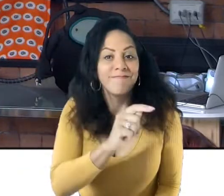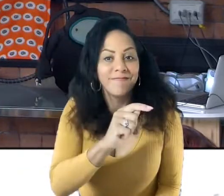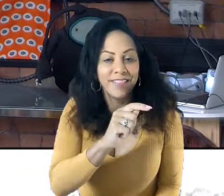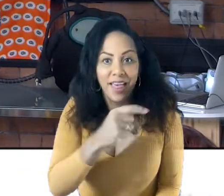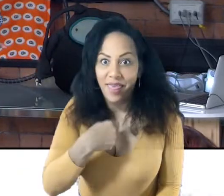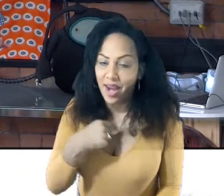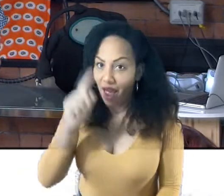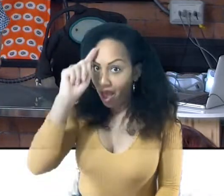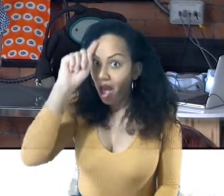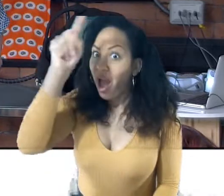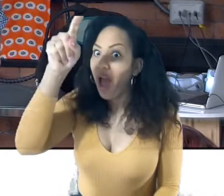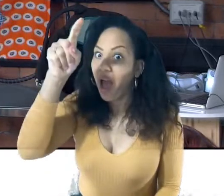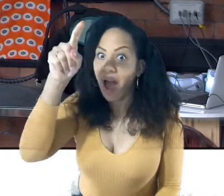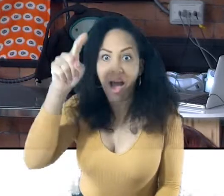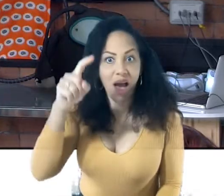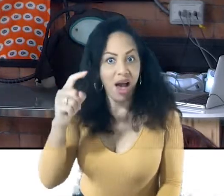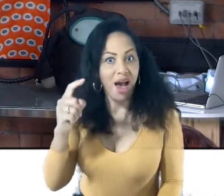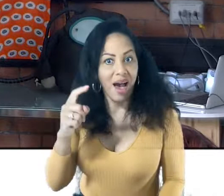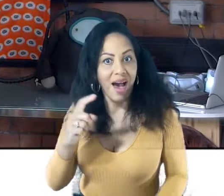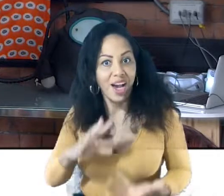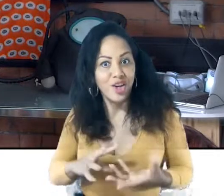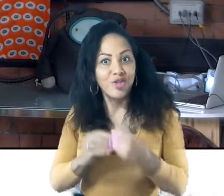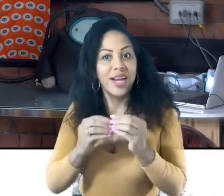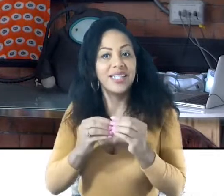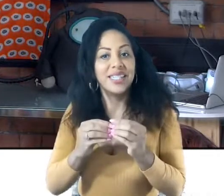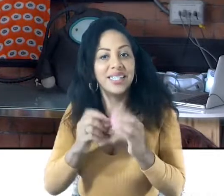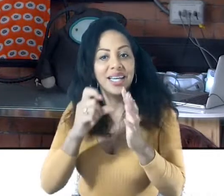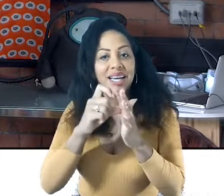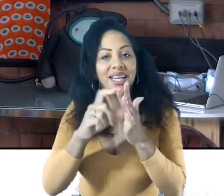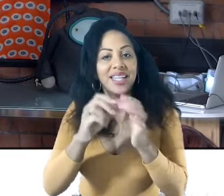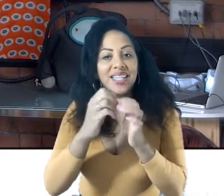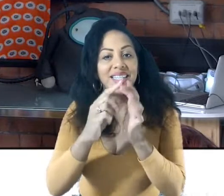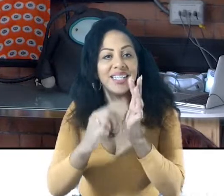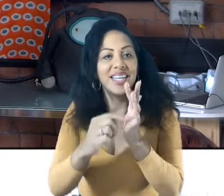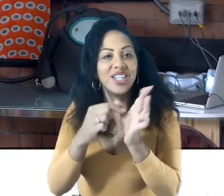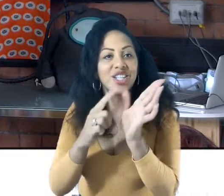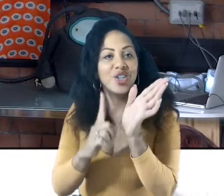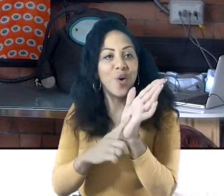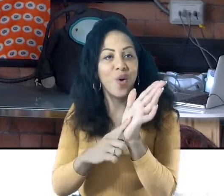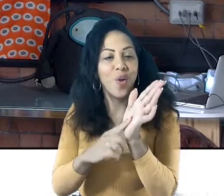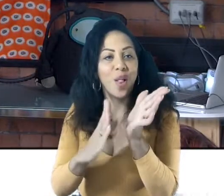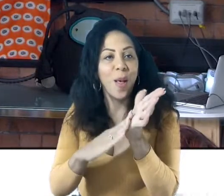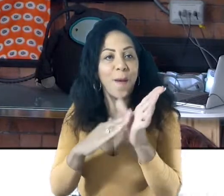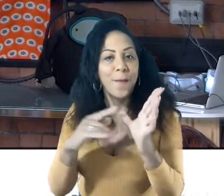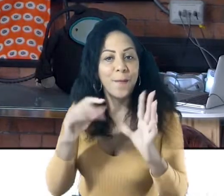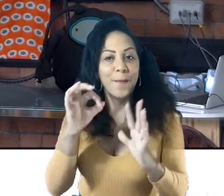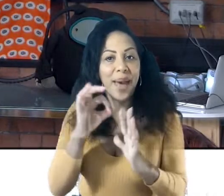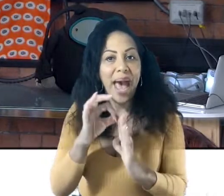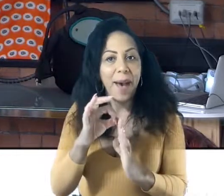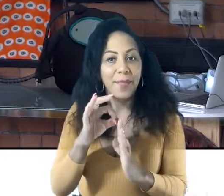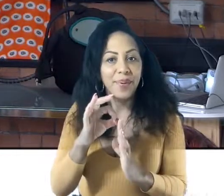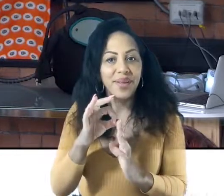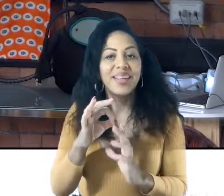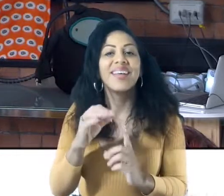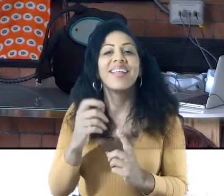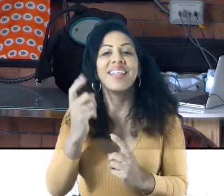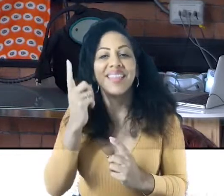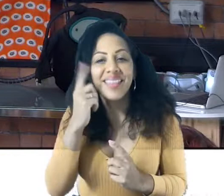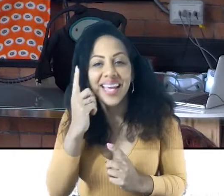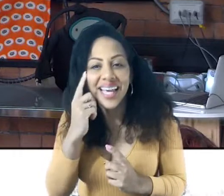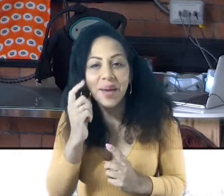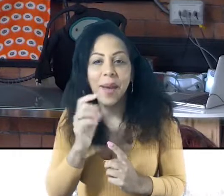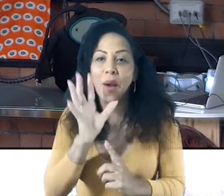interactive digital map came from. So it's all of this kind of like this pot of thinking about place and